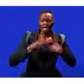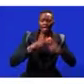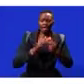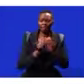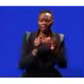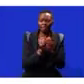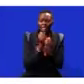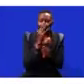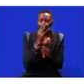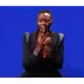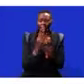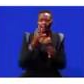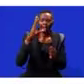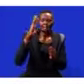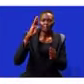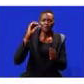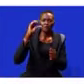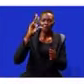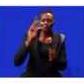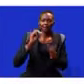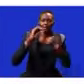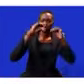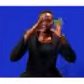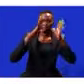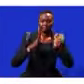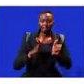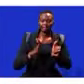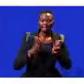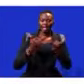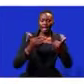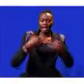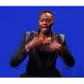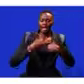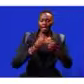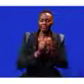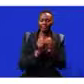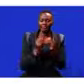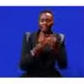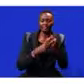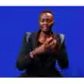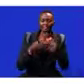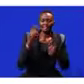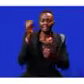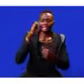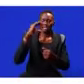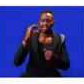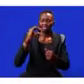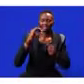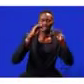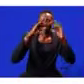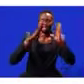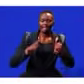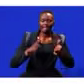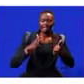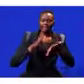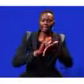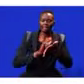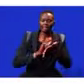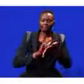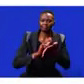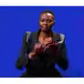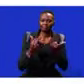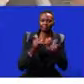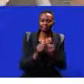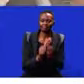30 BOM teachers team. So we are having 17 TSC teachers. That is really